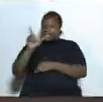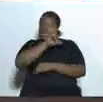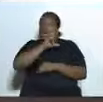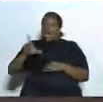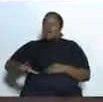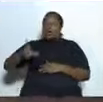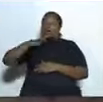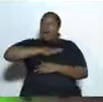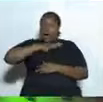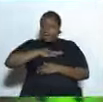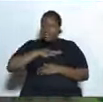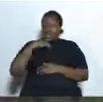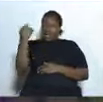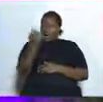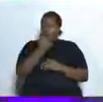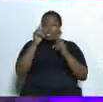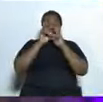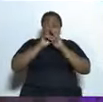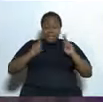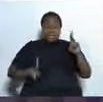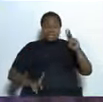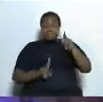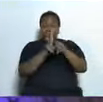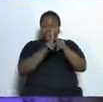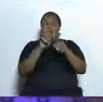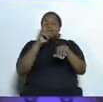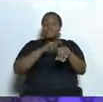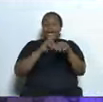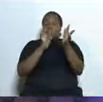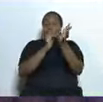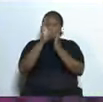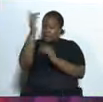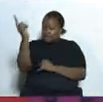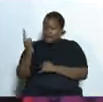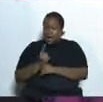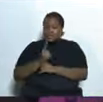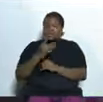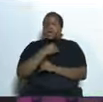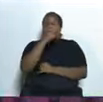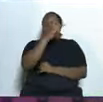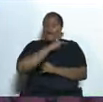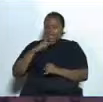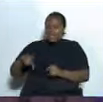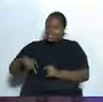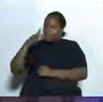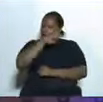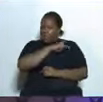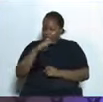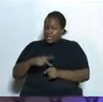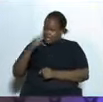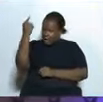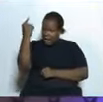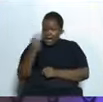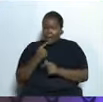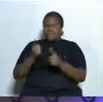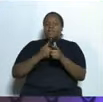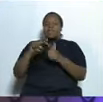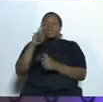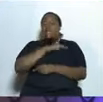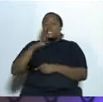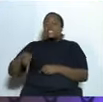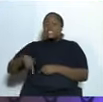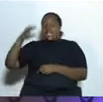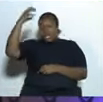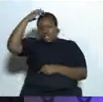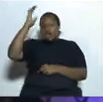will come when Jesus comes and the King of Kings returns, and his kingdom will be forever.